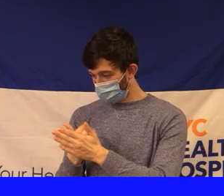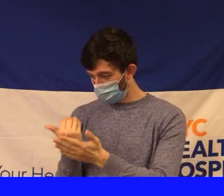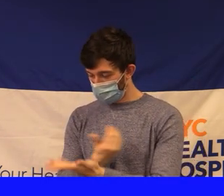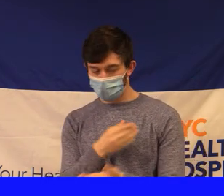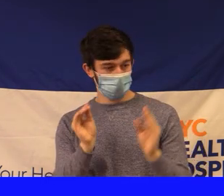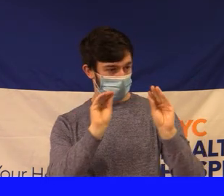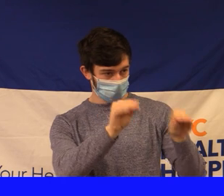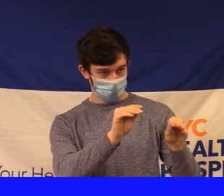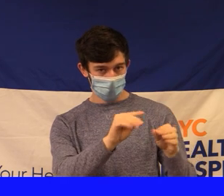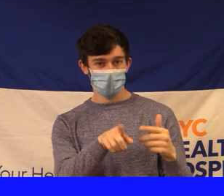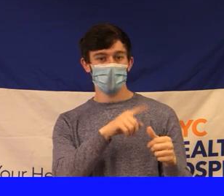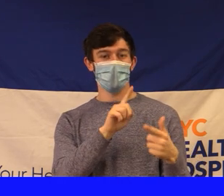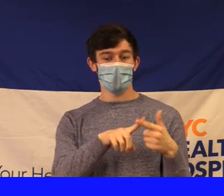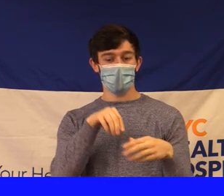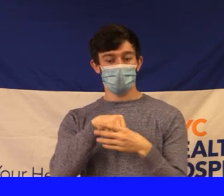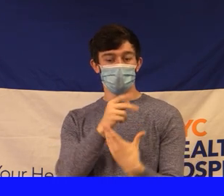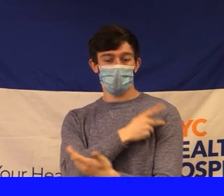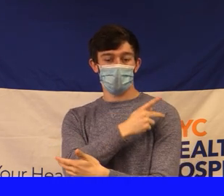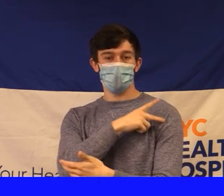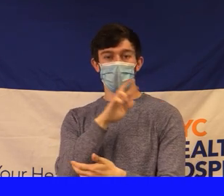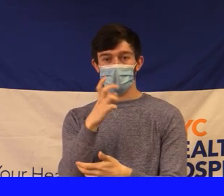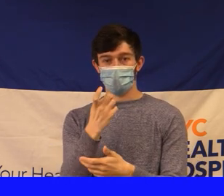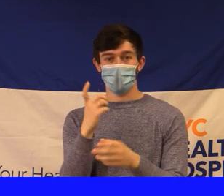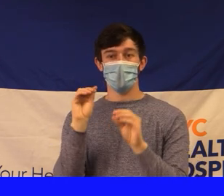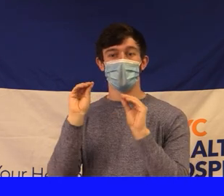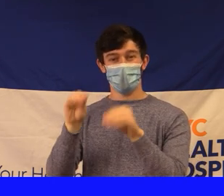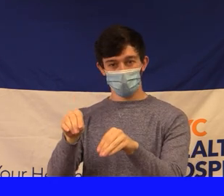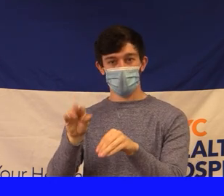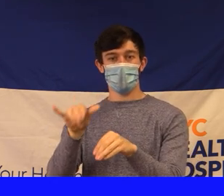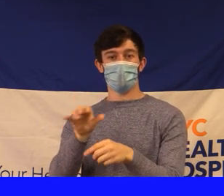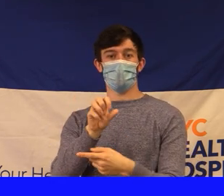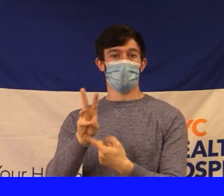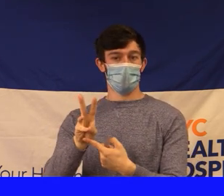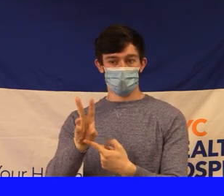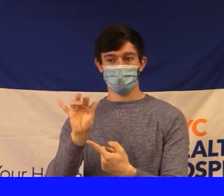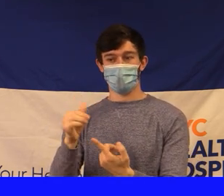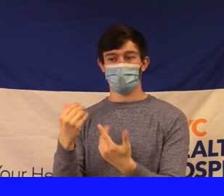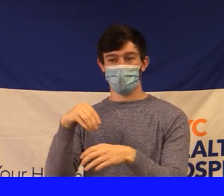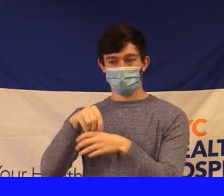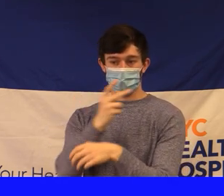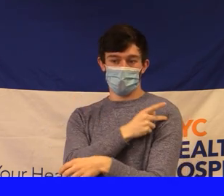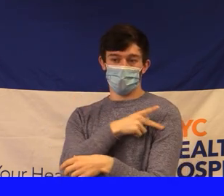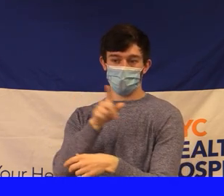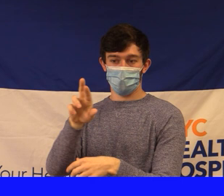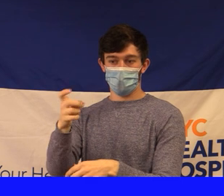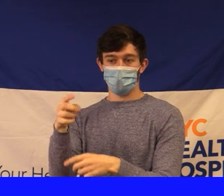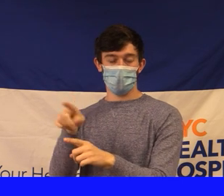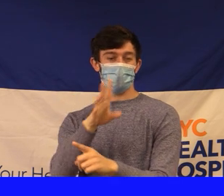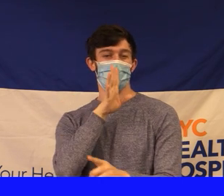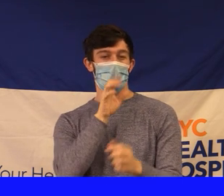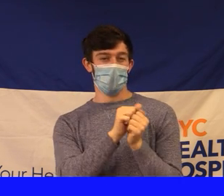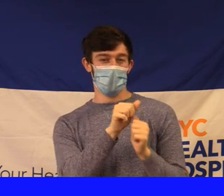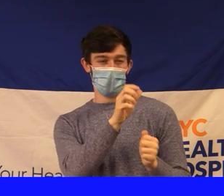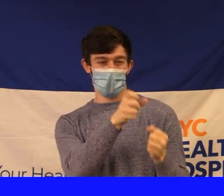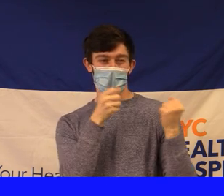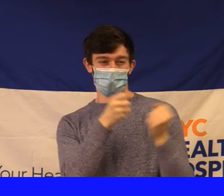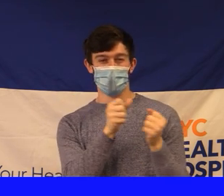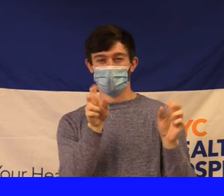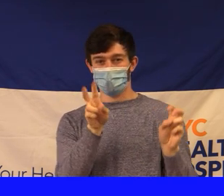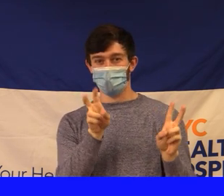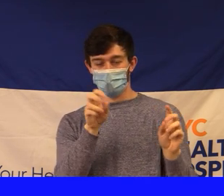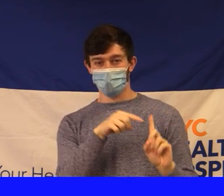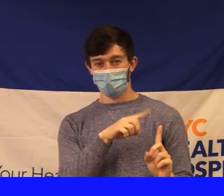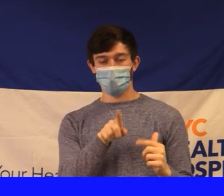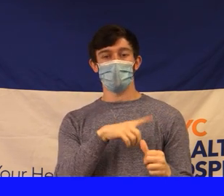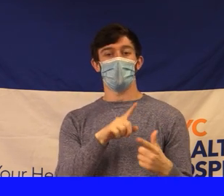the software into the inpatient pharmacy. So now the inpatient pharmacy is talking to the cabinets. The next two areas in which you do are